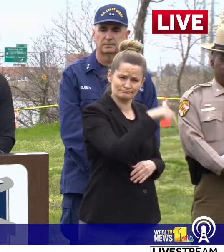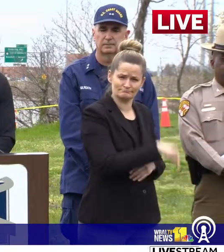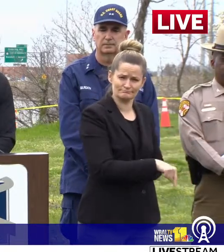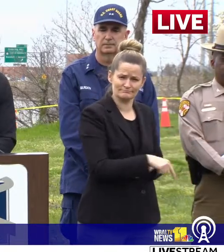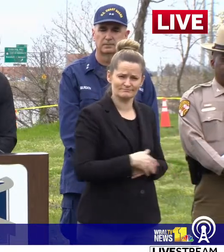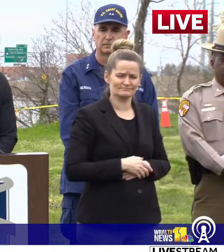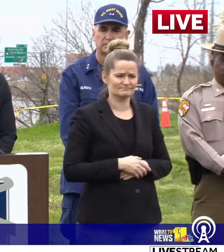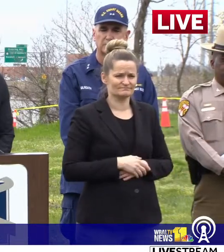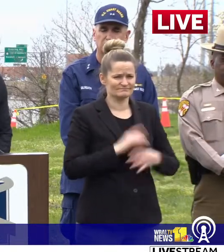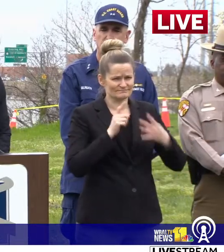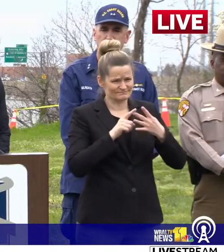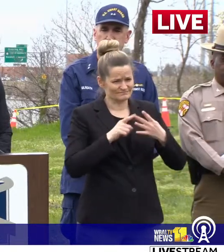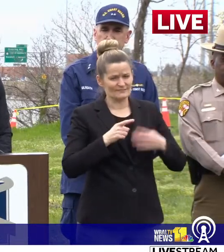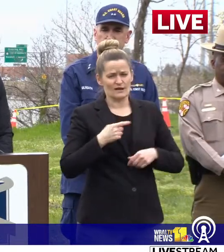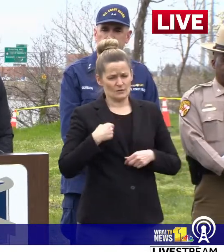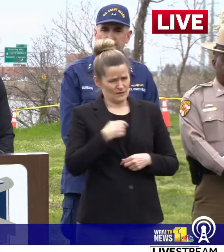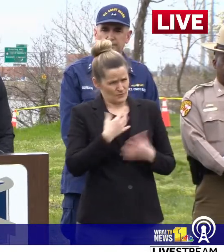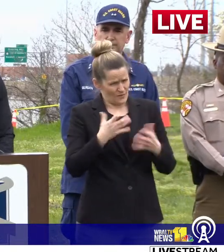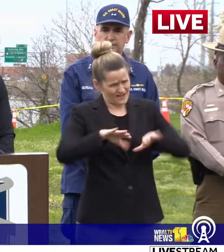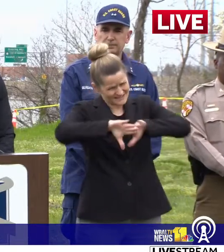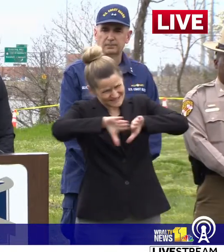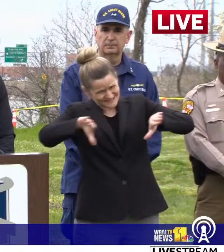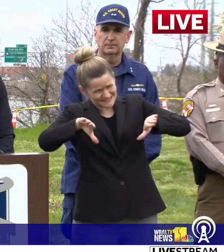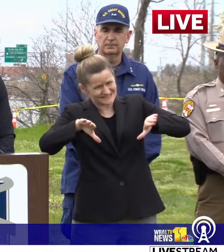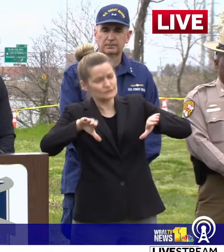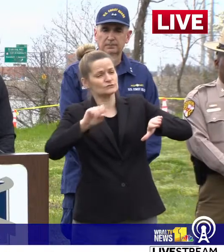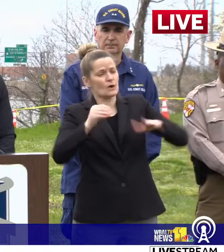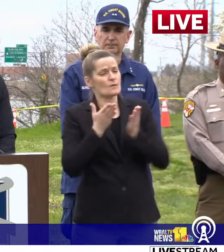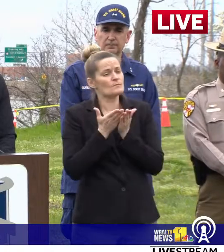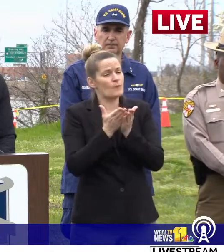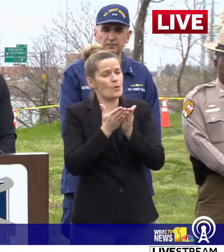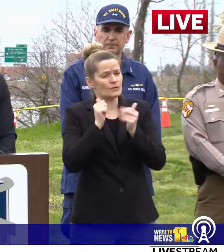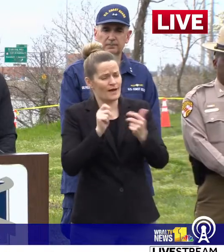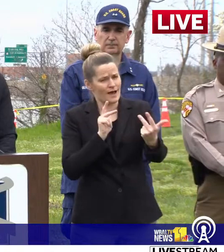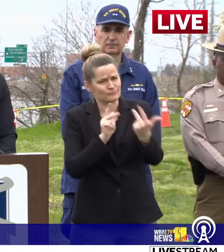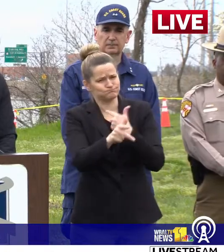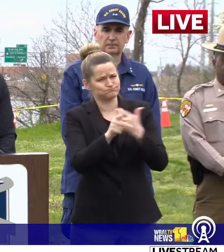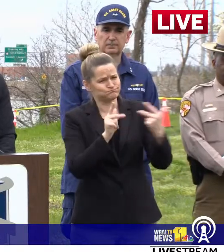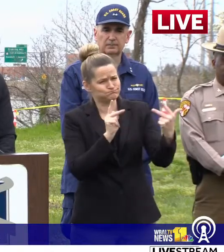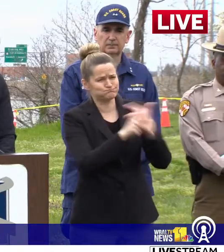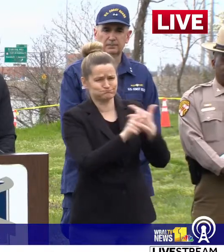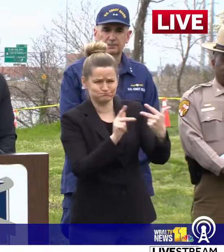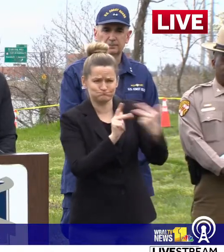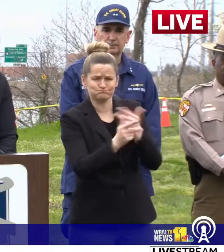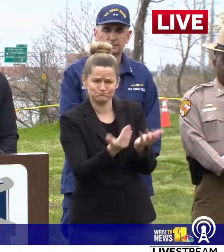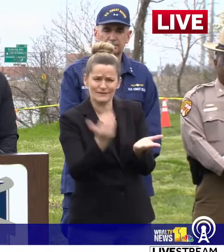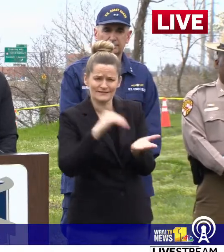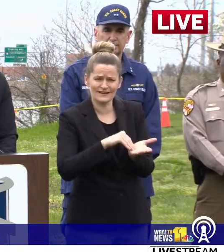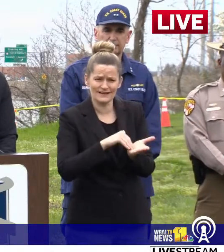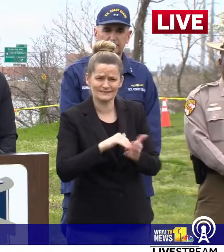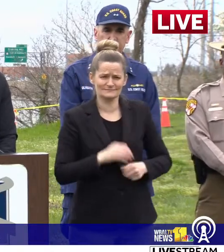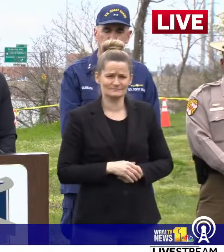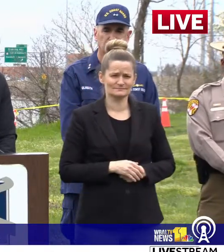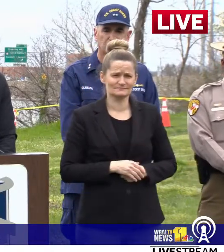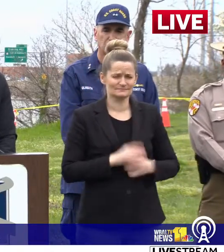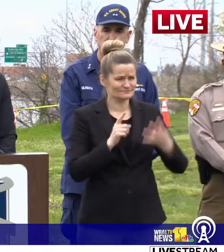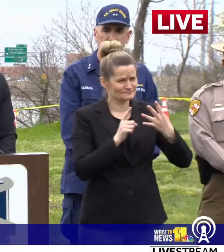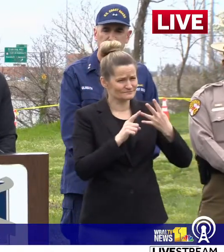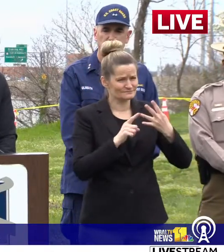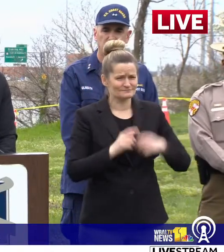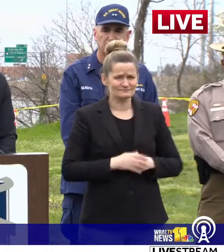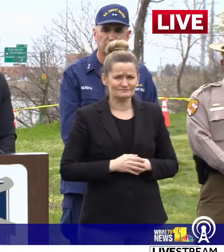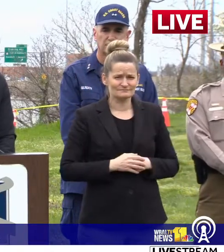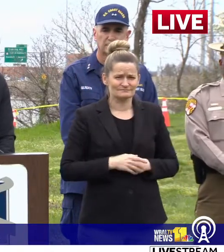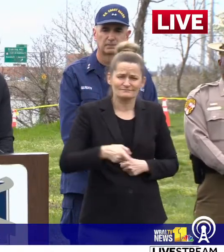open vessel traffic to the port. Third, we need to take care of all of the people who have